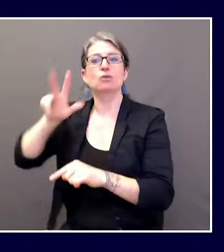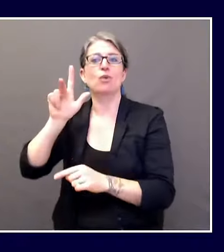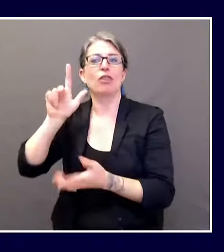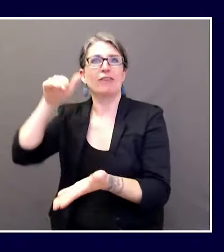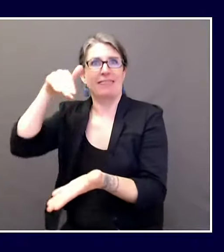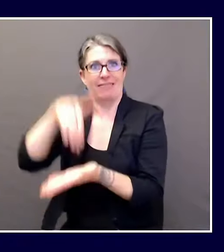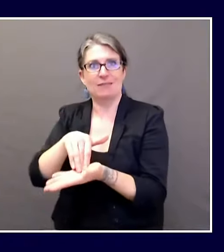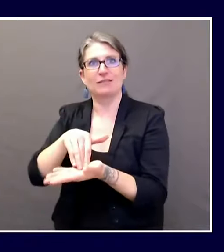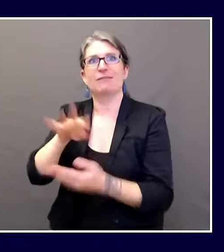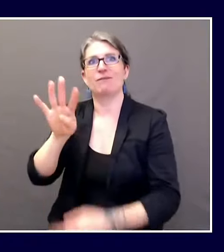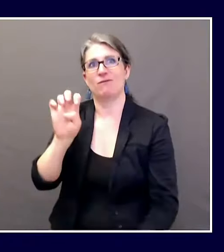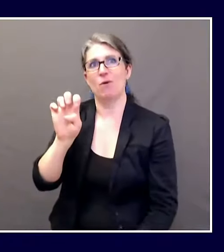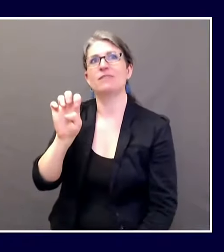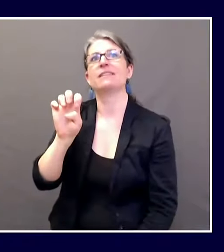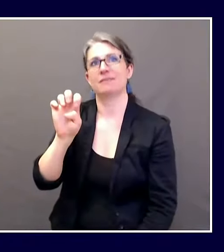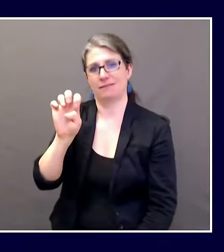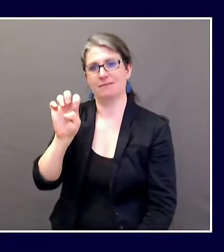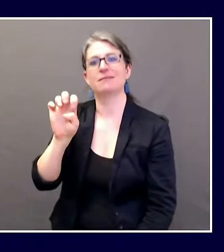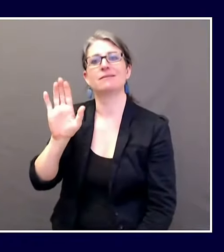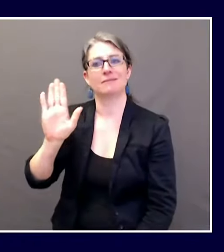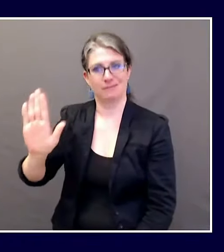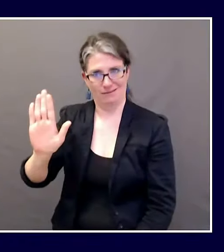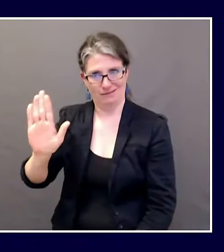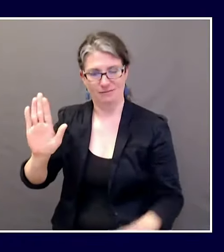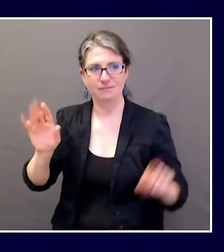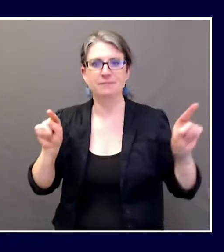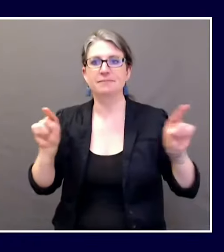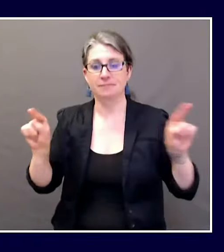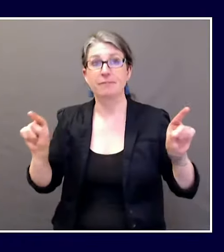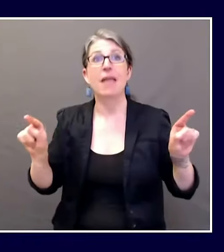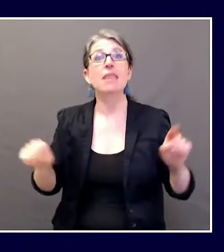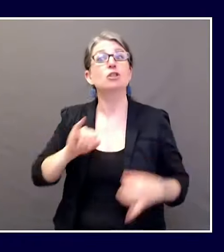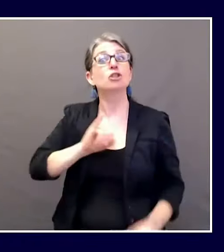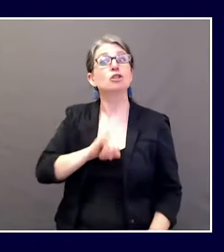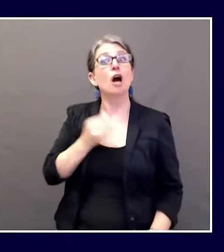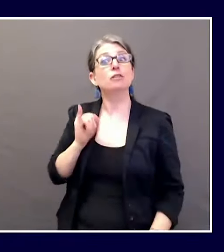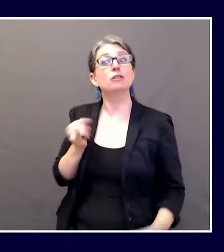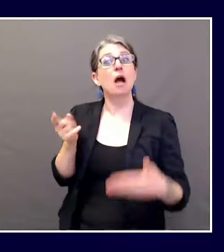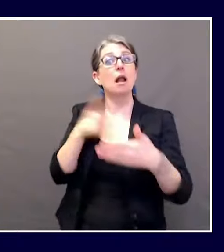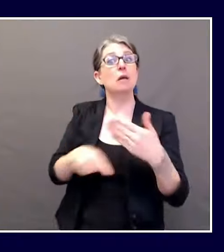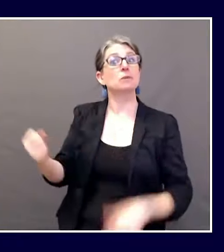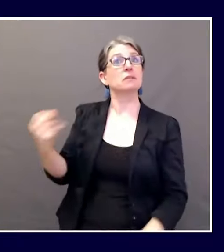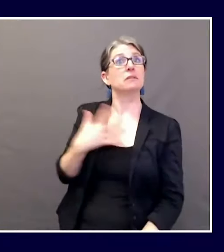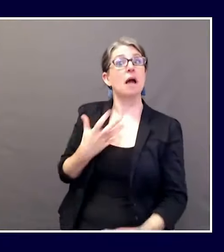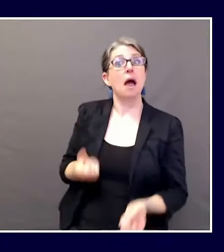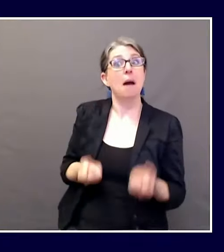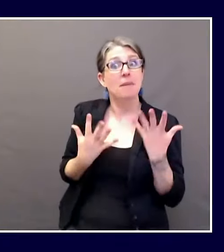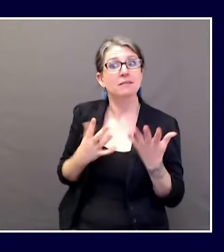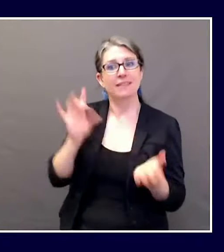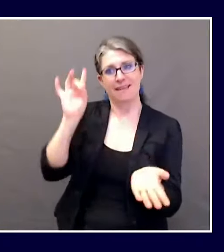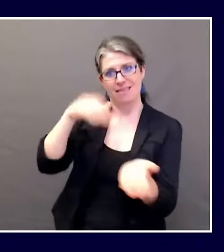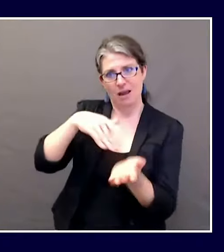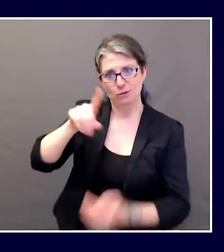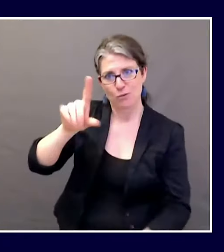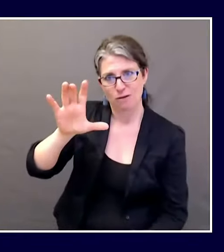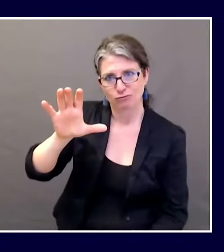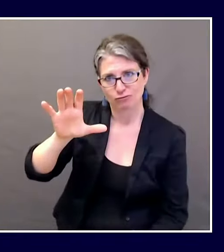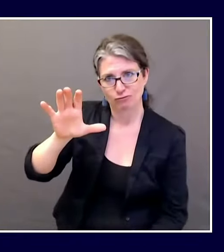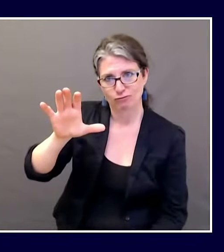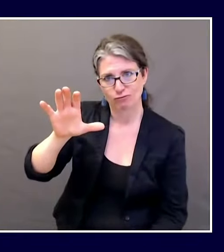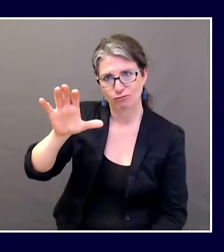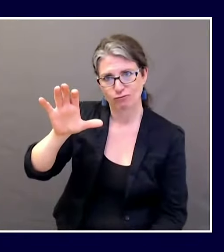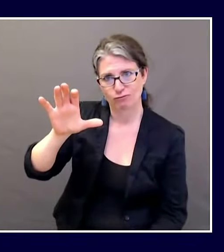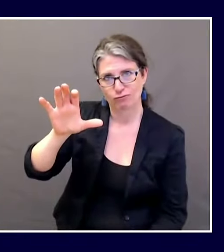as 8,100 doses of J&J vaccine. We do not yet know what the